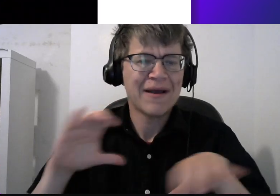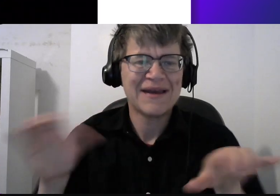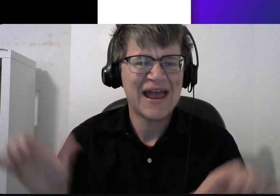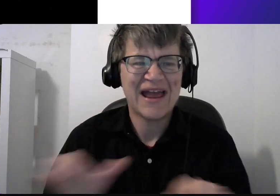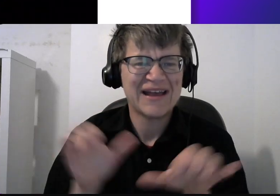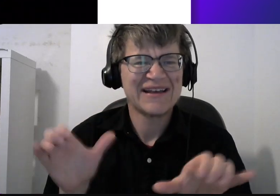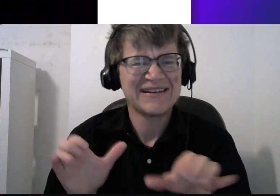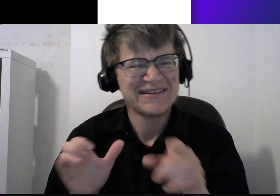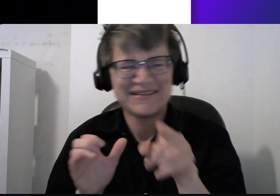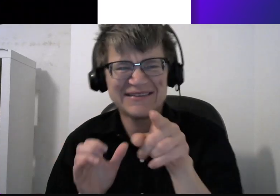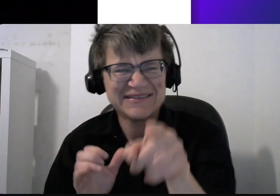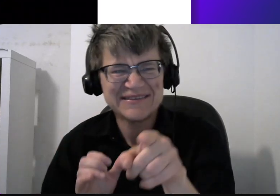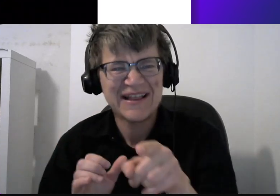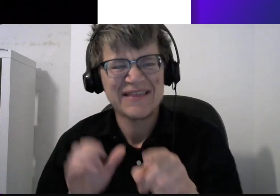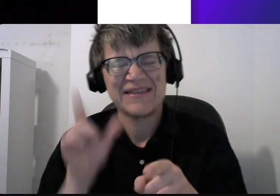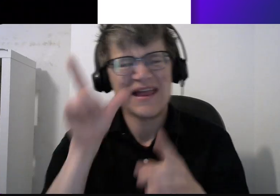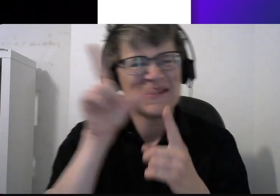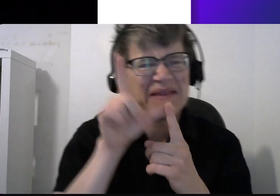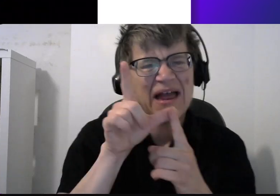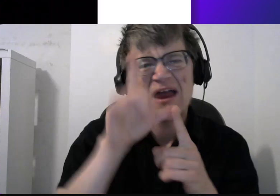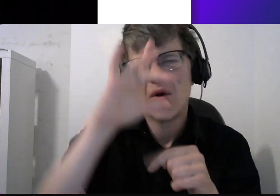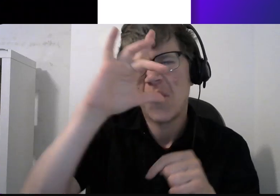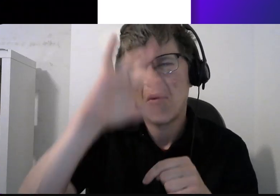don't really make much sense. The